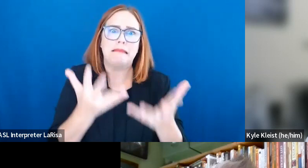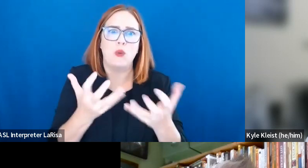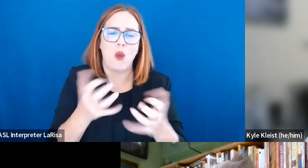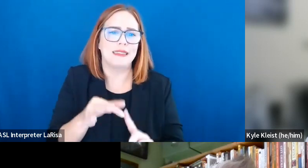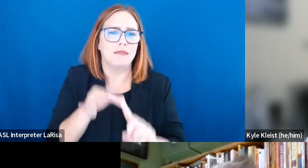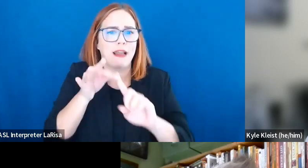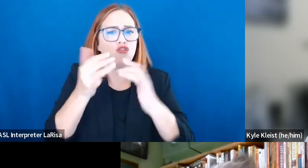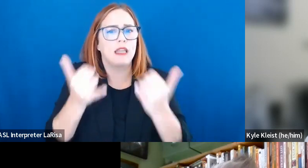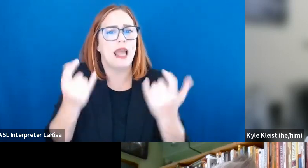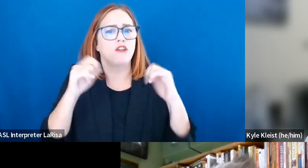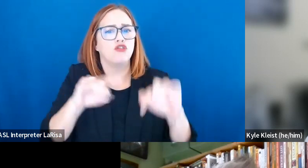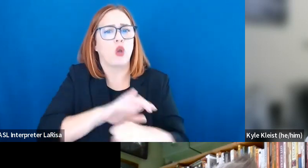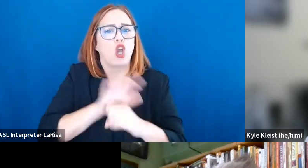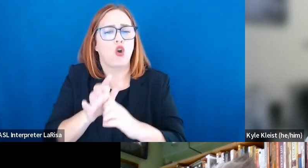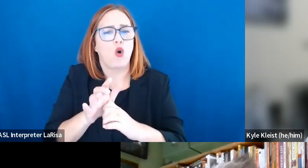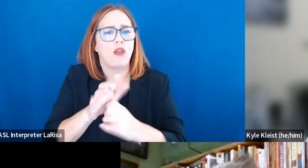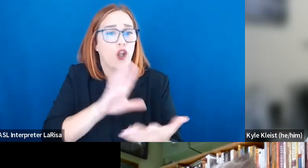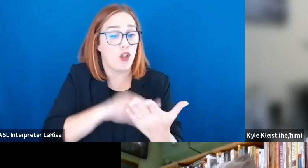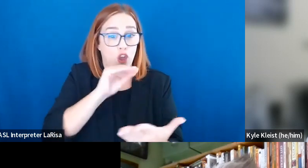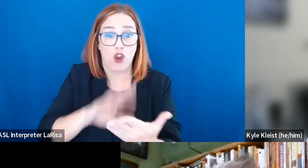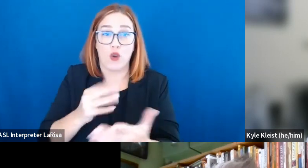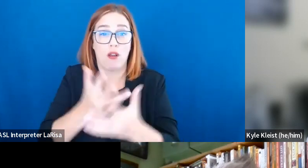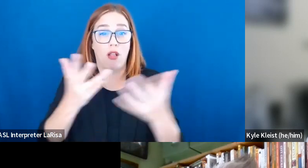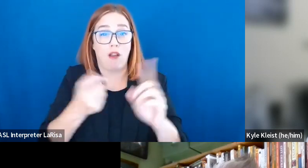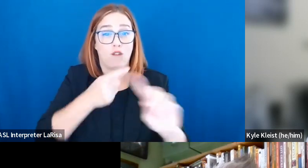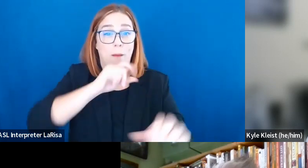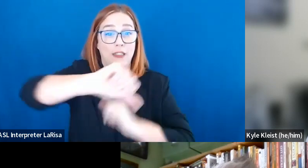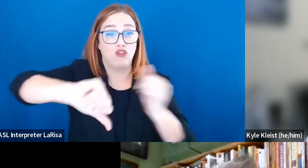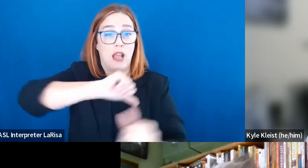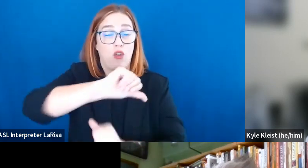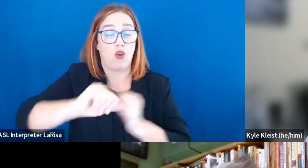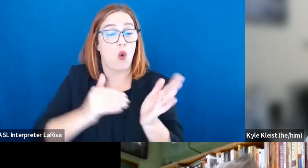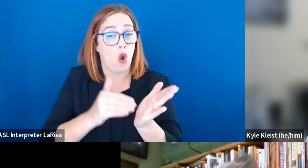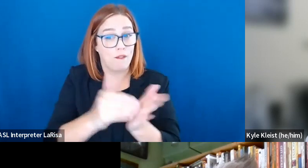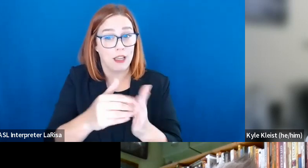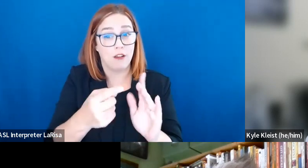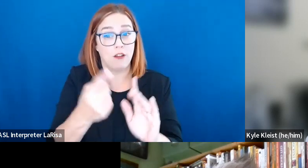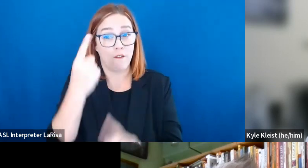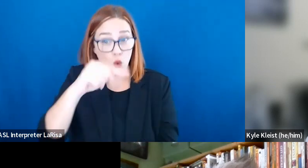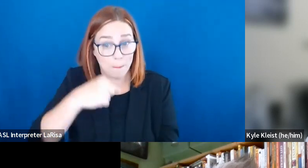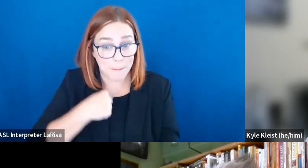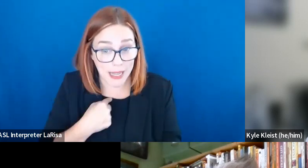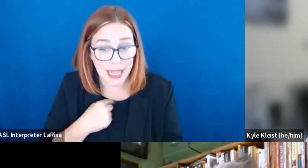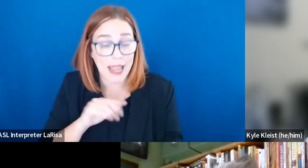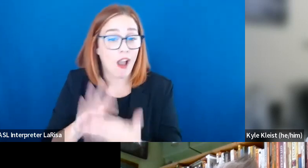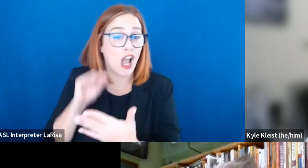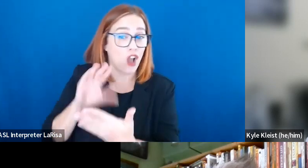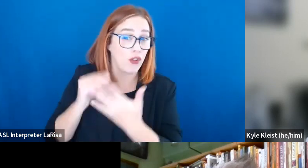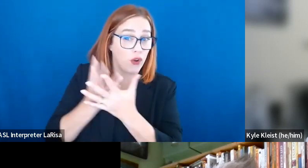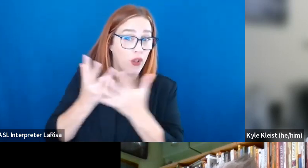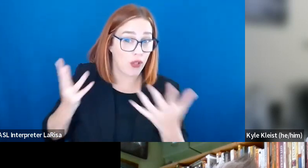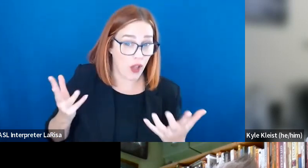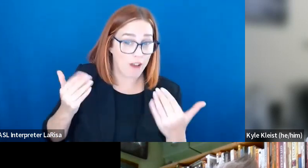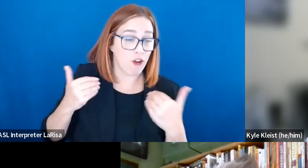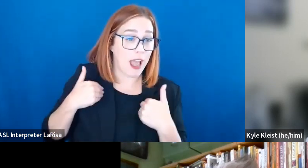each other. And so a lot of times, even for me, I learned so much from having these peer support groups, from